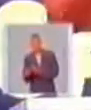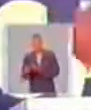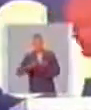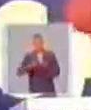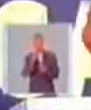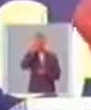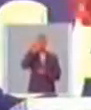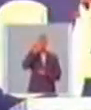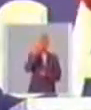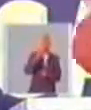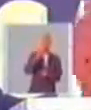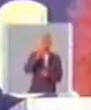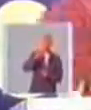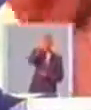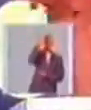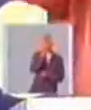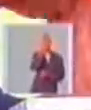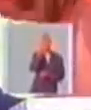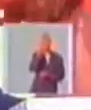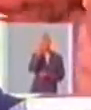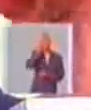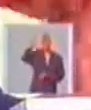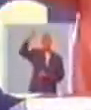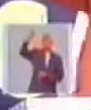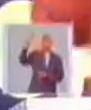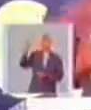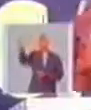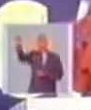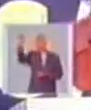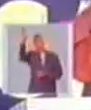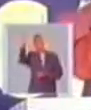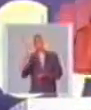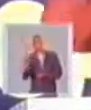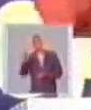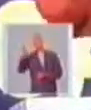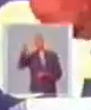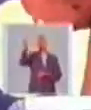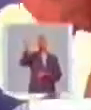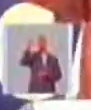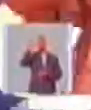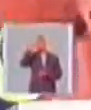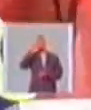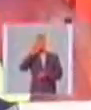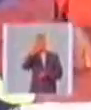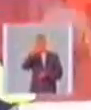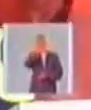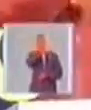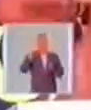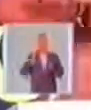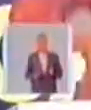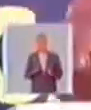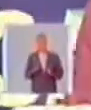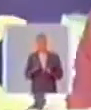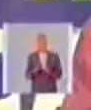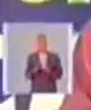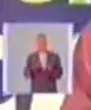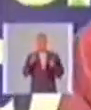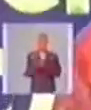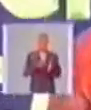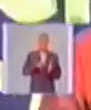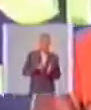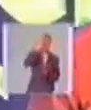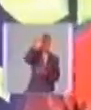piano, go to Malachi chapter 3, and it's a Christiani, and then they said, Christiani, and chapter 3, ain't